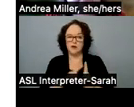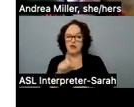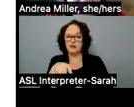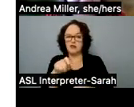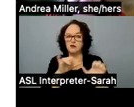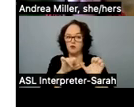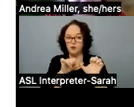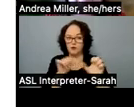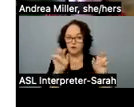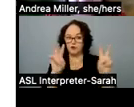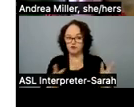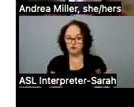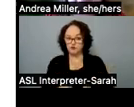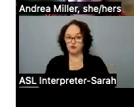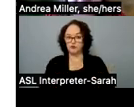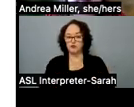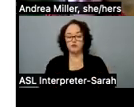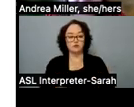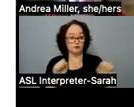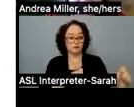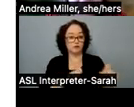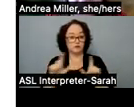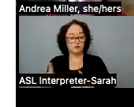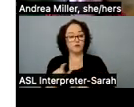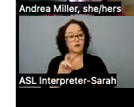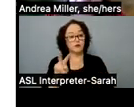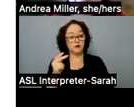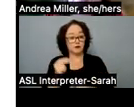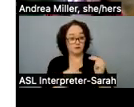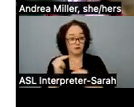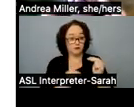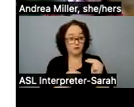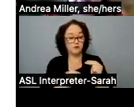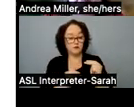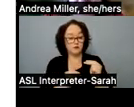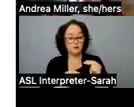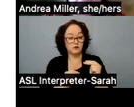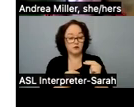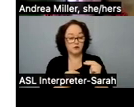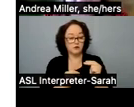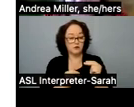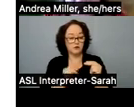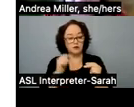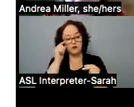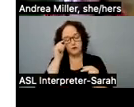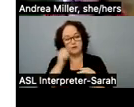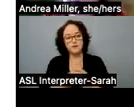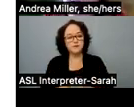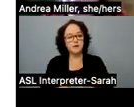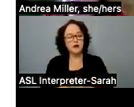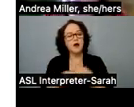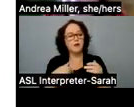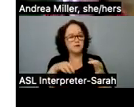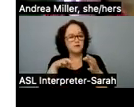slide. This is our second development. So I'm going to back up a little in my talking and talk about how that first